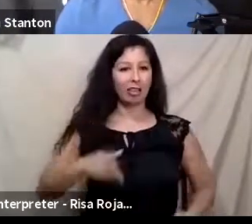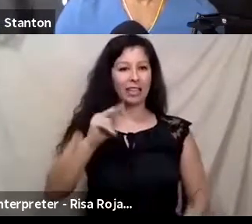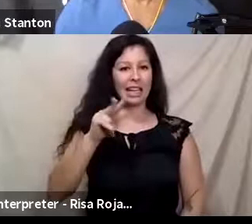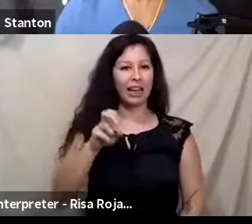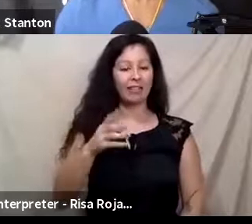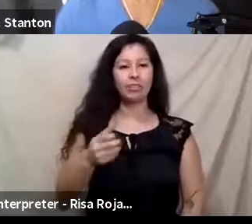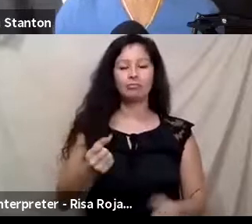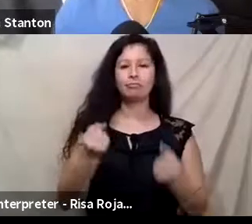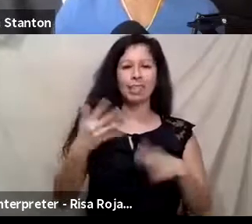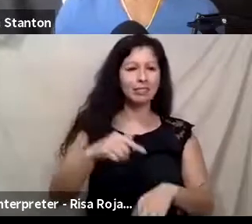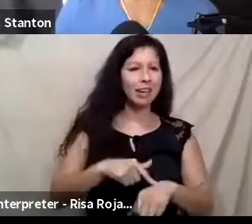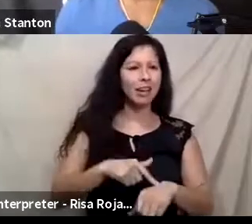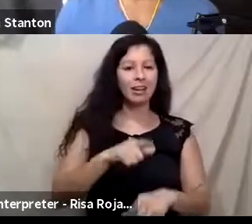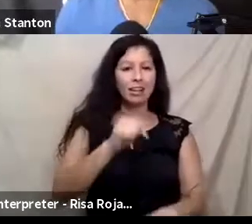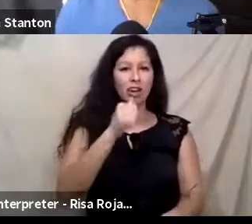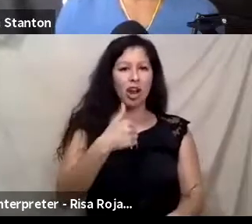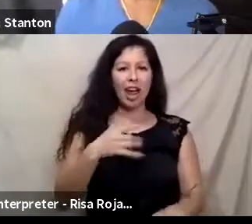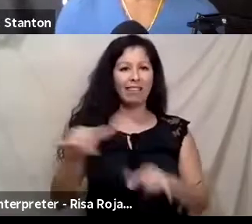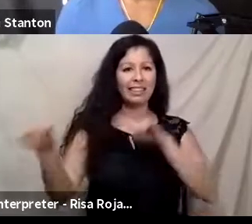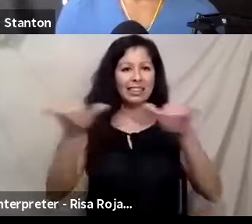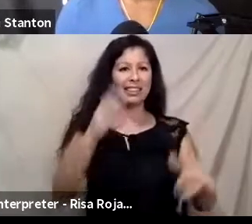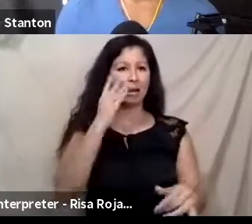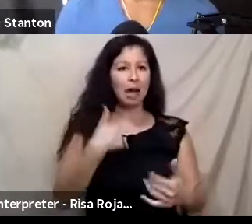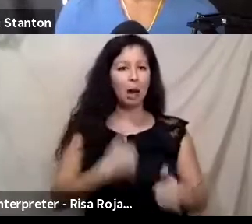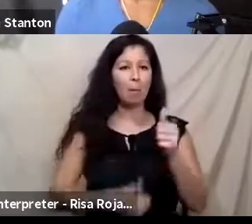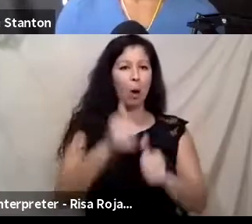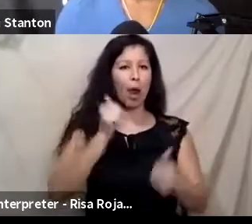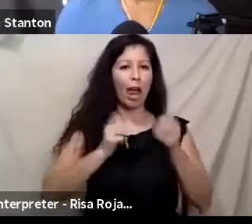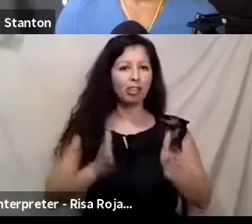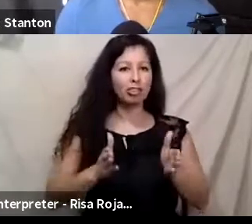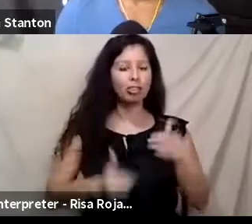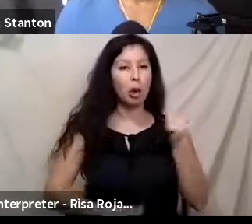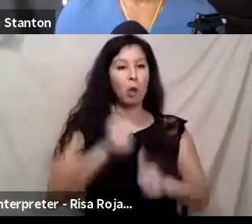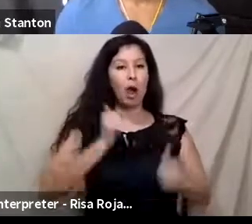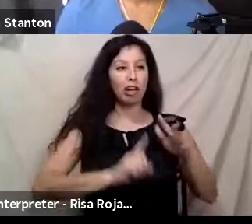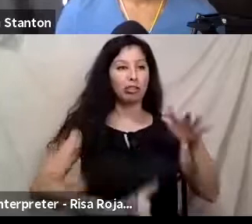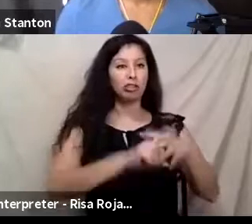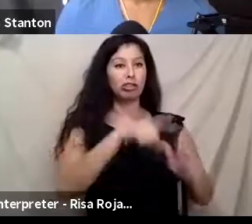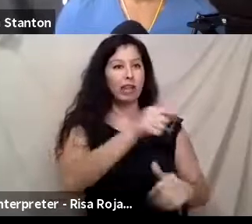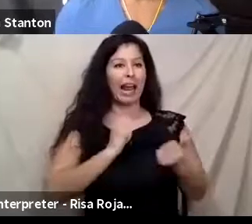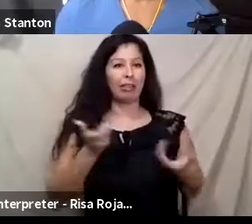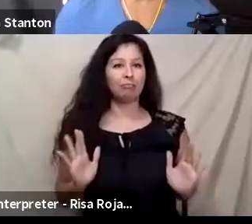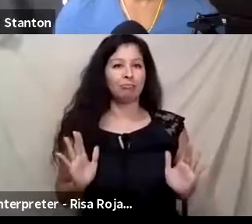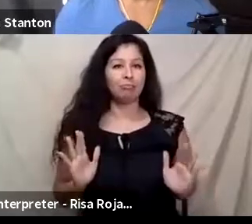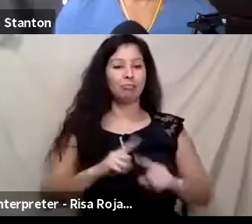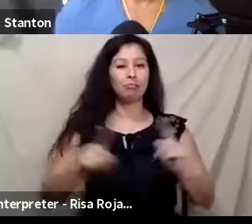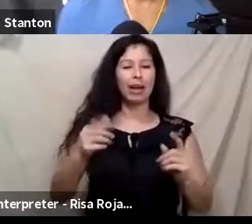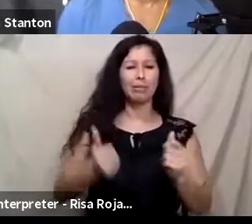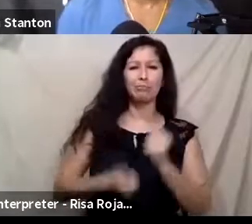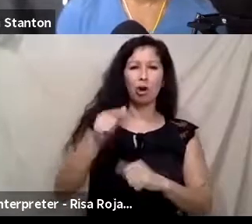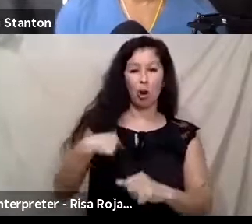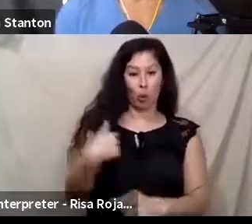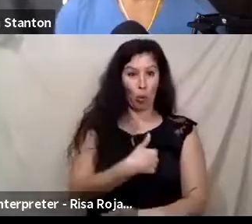so often you don't get to have the same experience as most actors. Most actors show up and they're just simply actors. But so often when